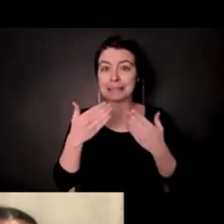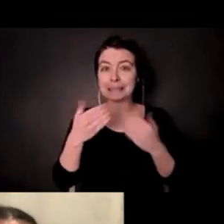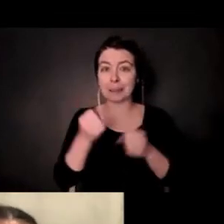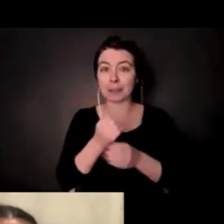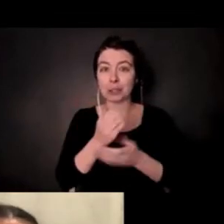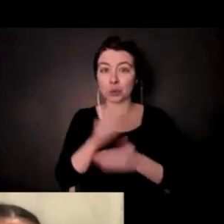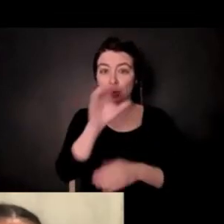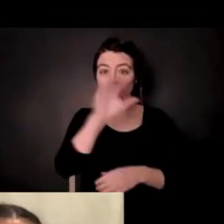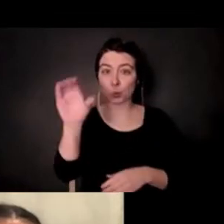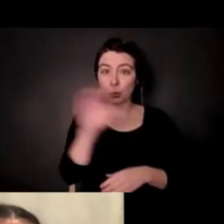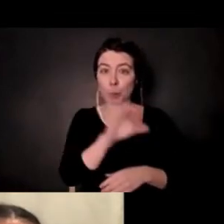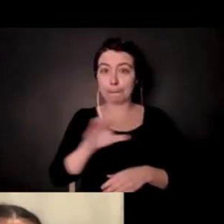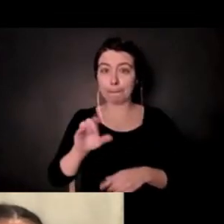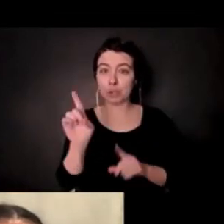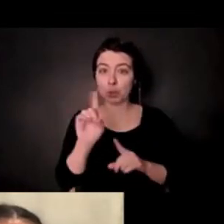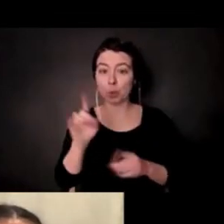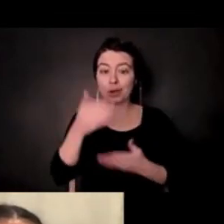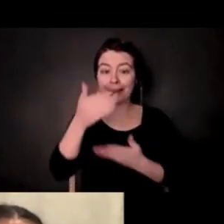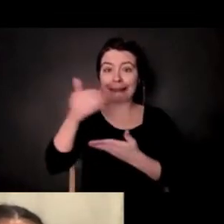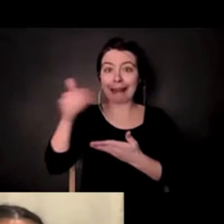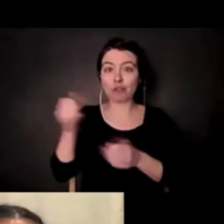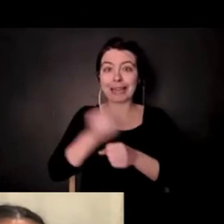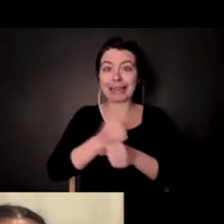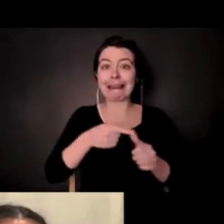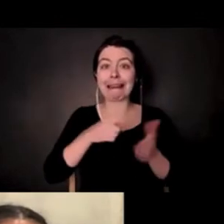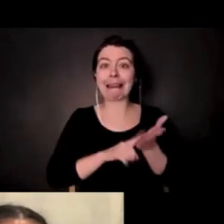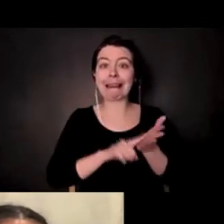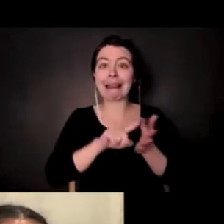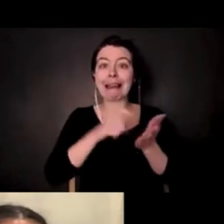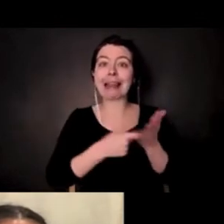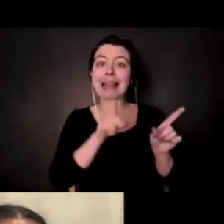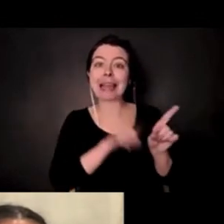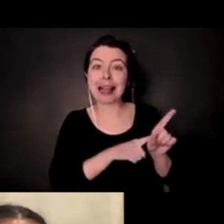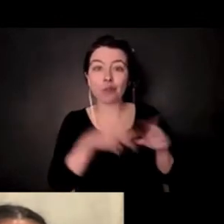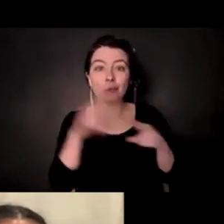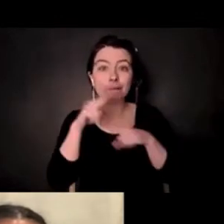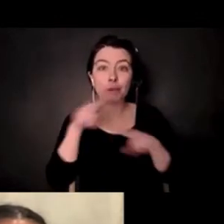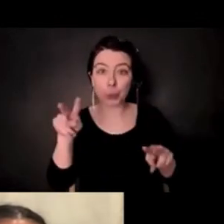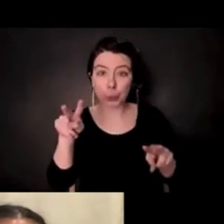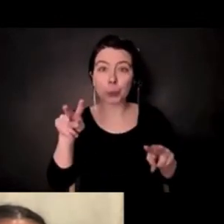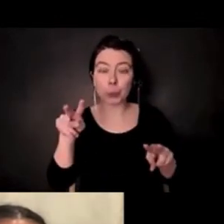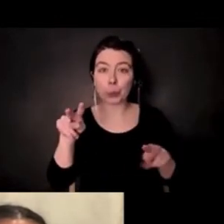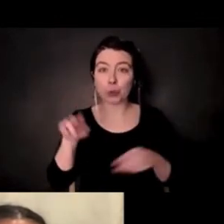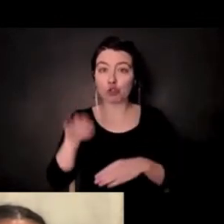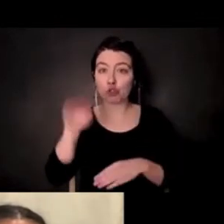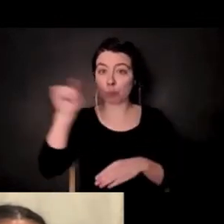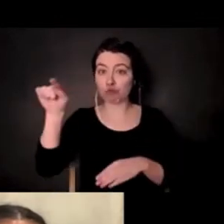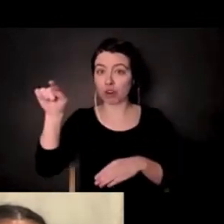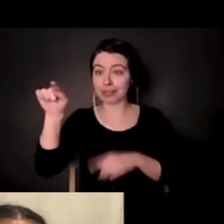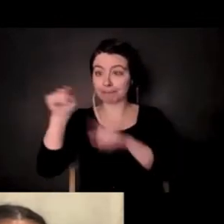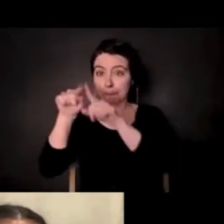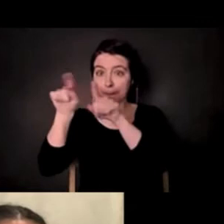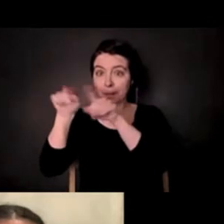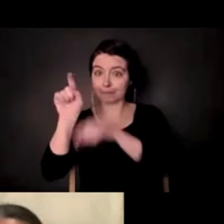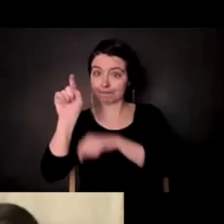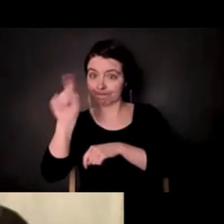to gallery view. So you can toggle between gallery view and speaker view just by clicking in the icon in the top right-hand corner. The gallery view will allow you to have a